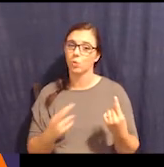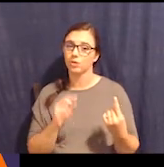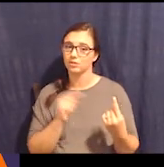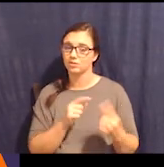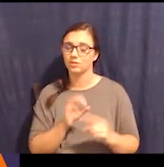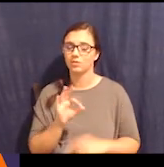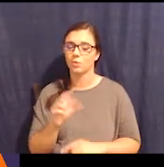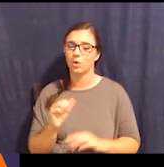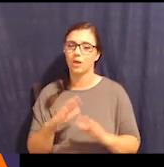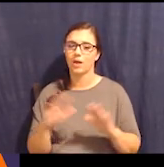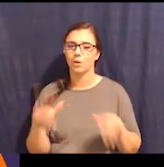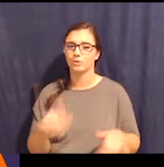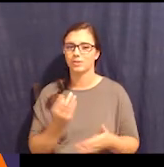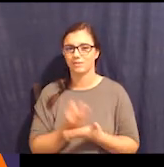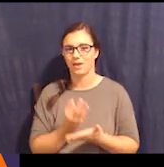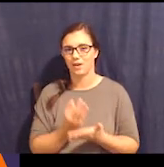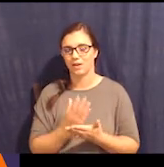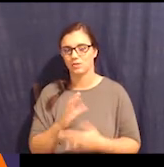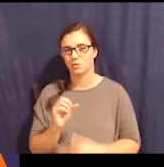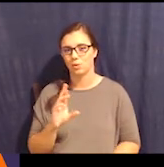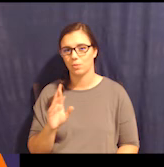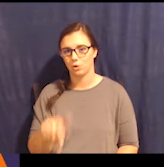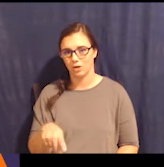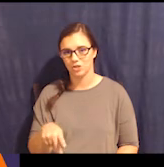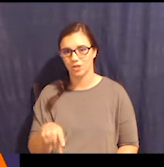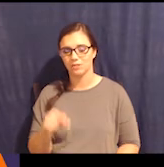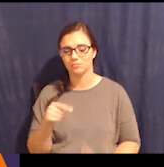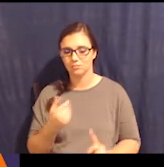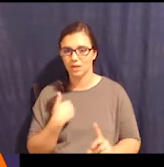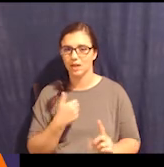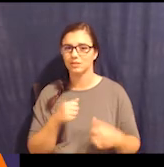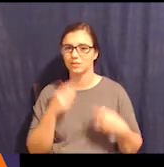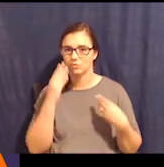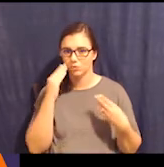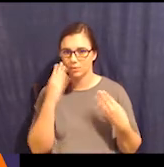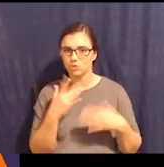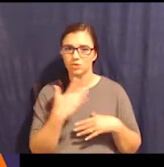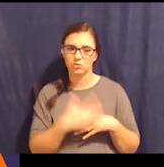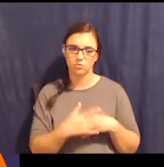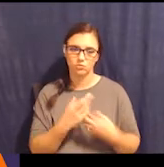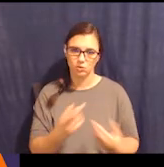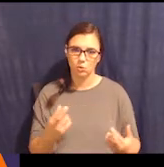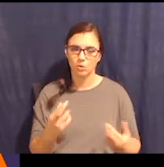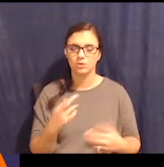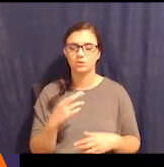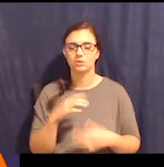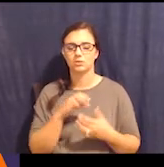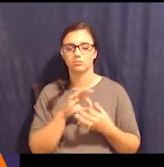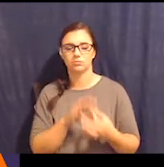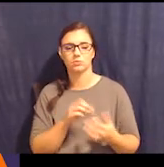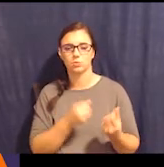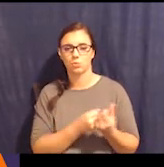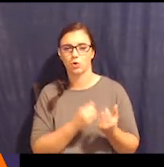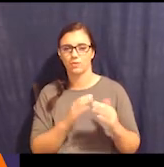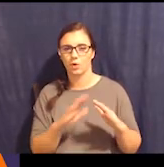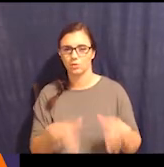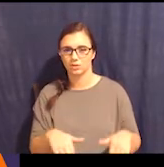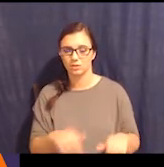has information and resources about supportive housing. And you can find them online at